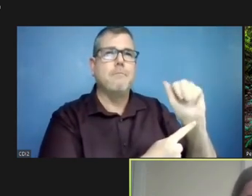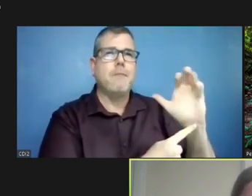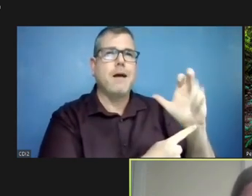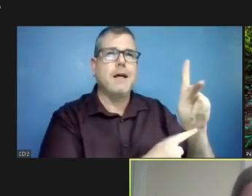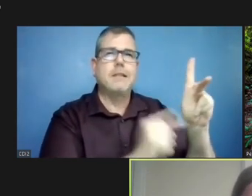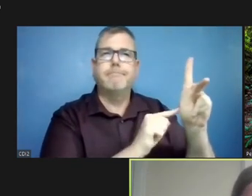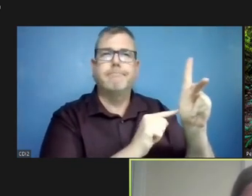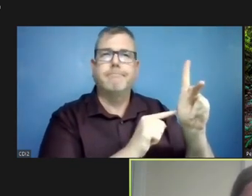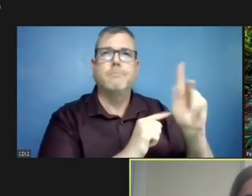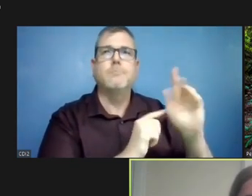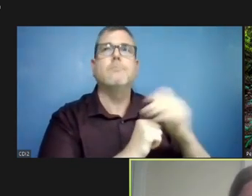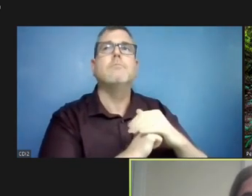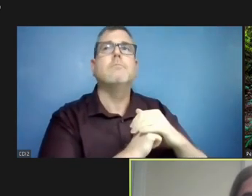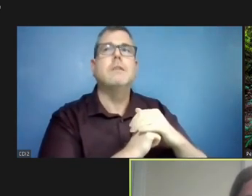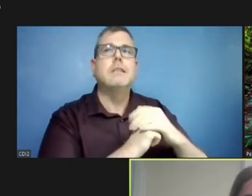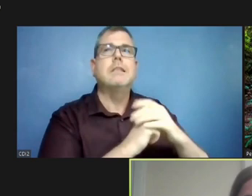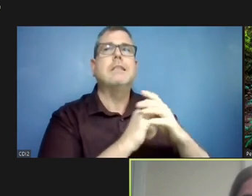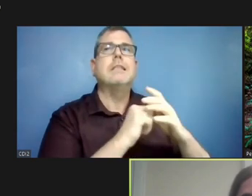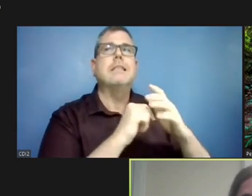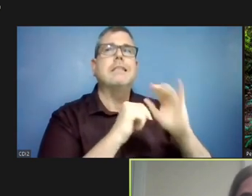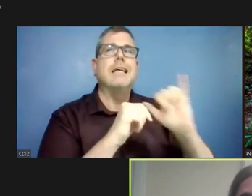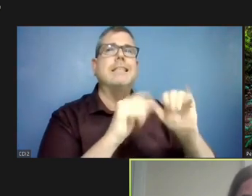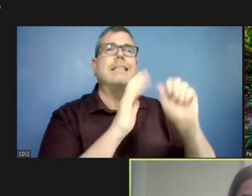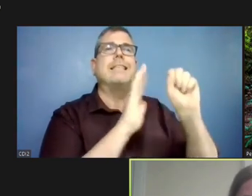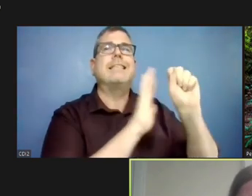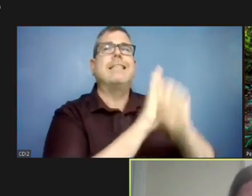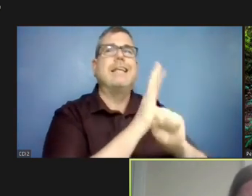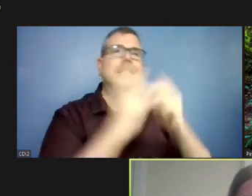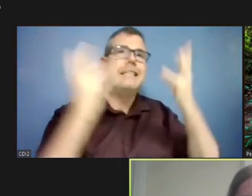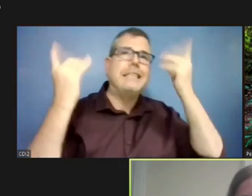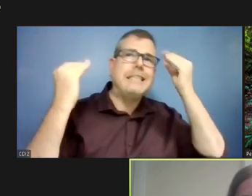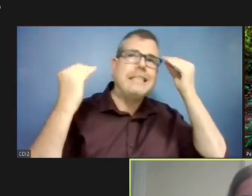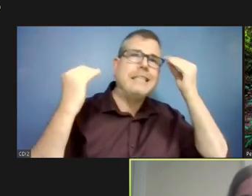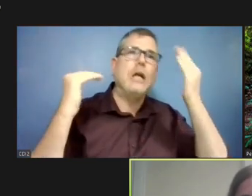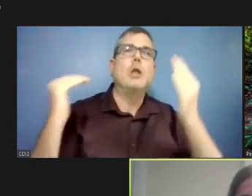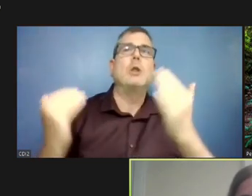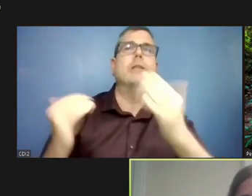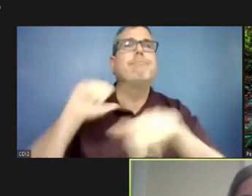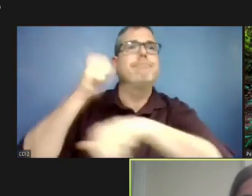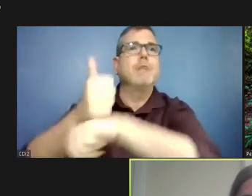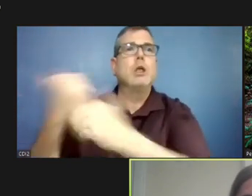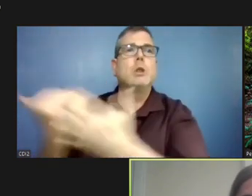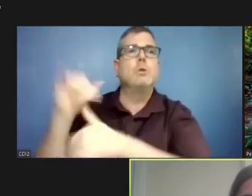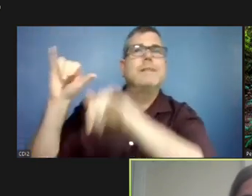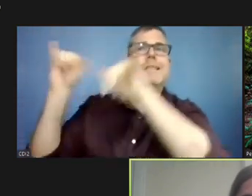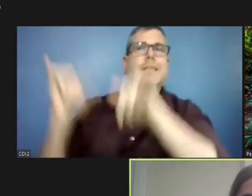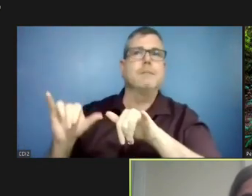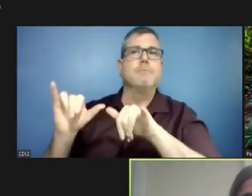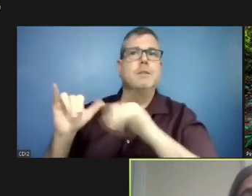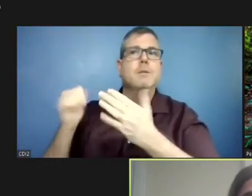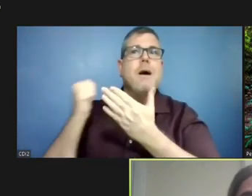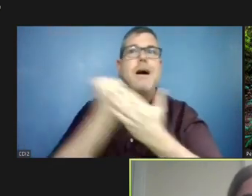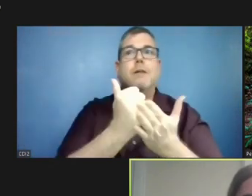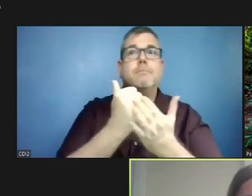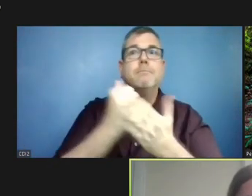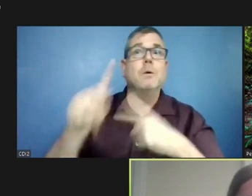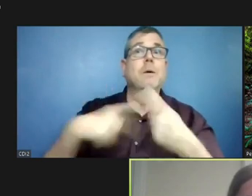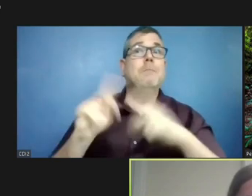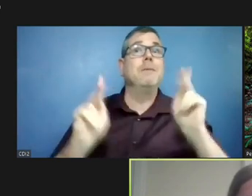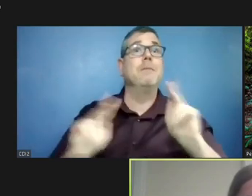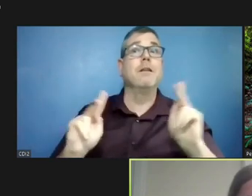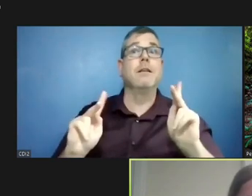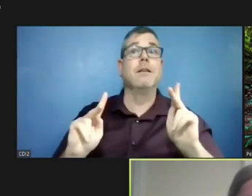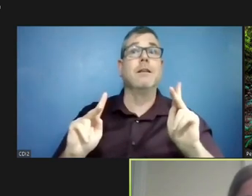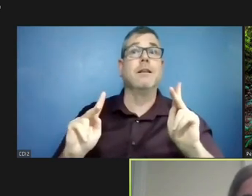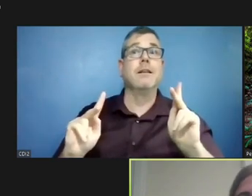enhanced capabilities that could help inform us when individuals have need additional accommodations